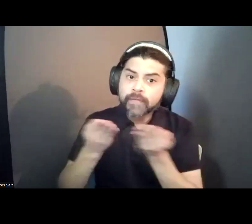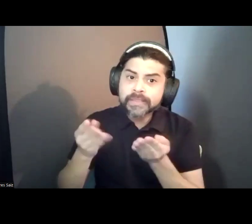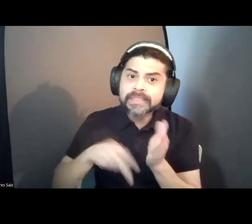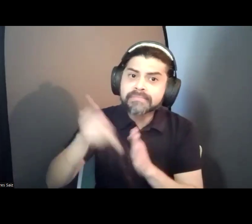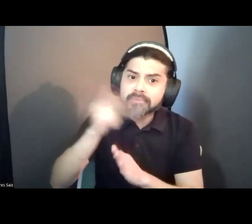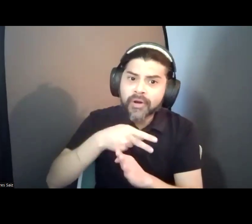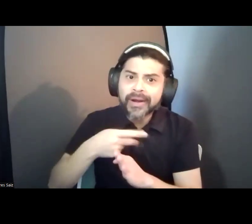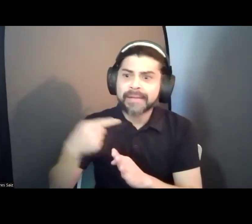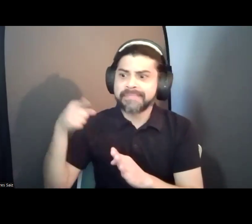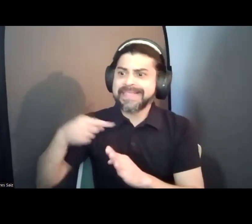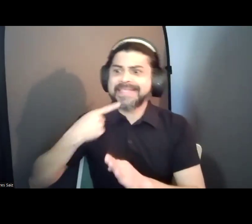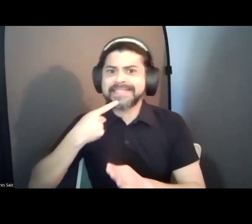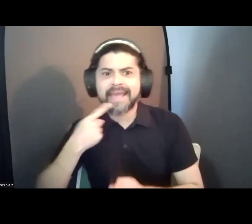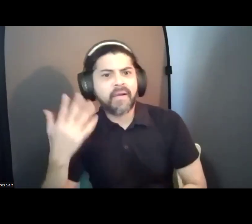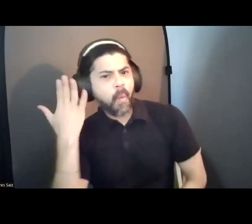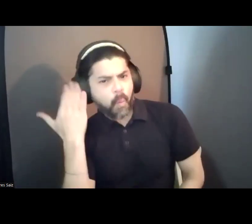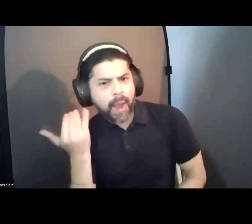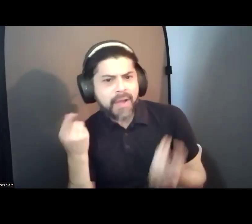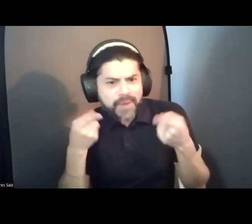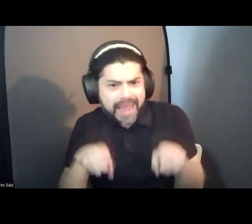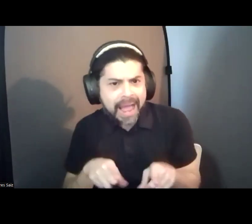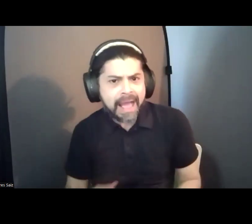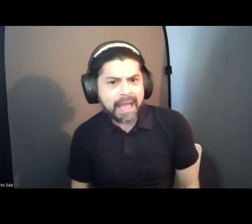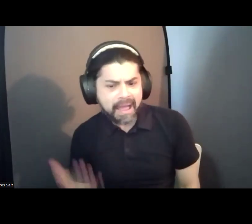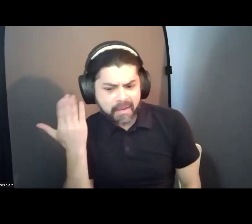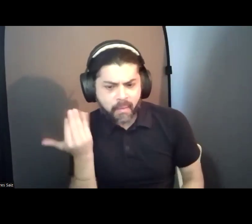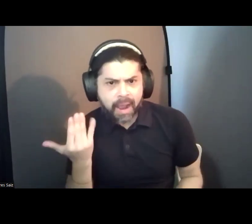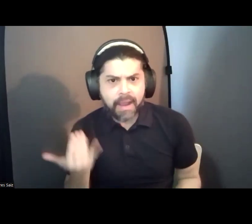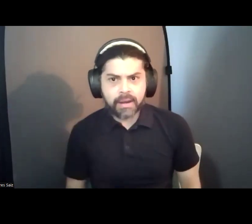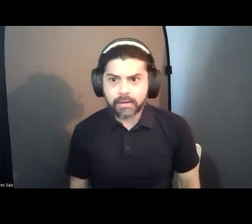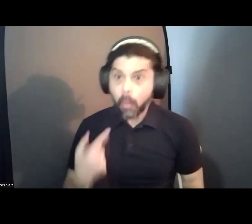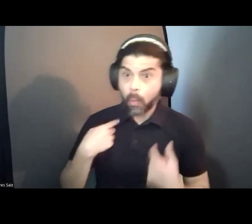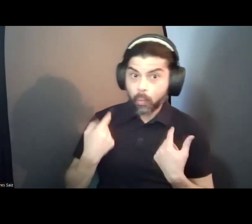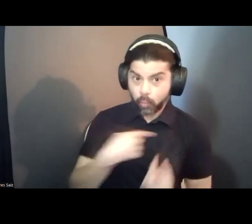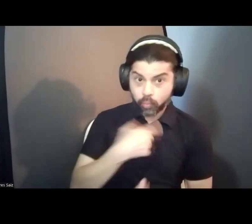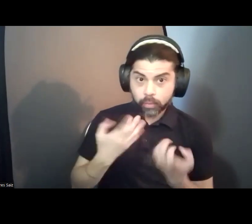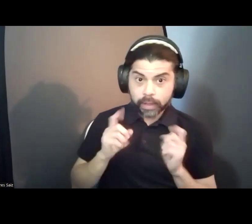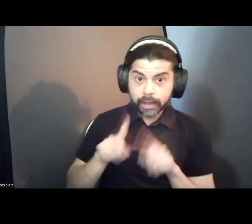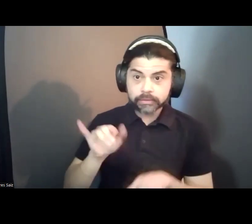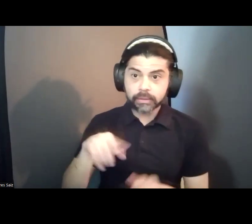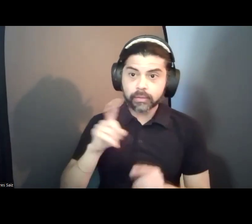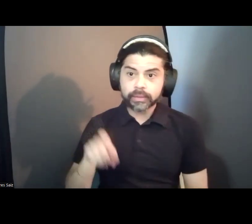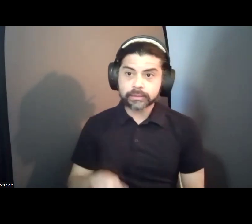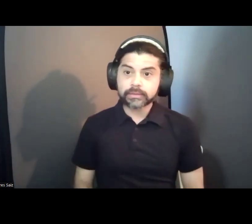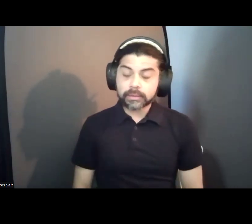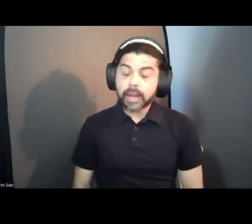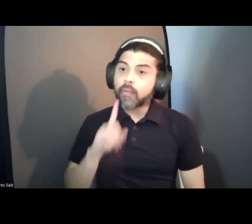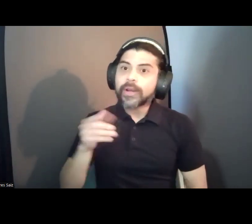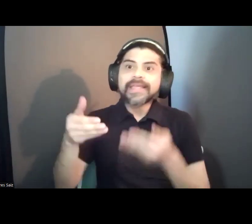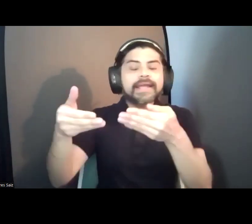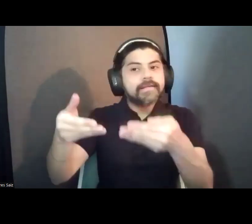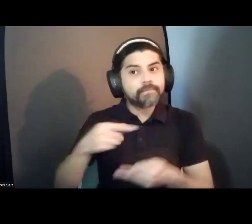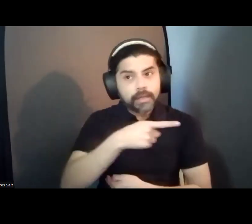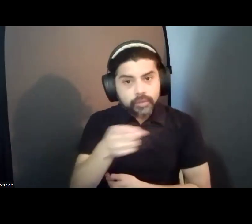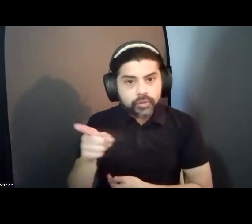is there such a program? And we want to answer that question. So I do just really invite and encourage